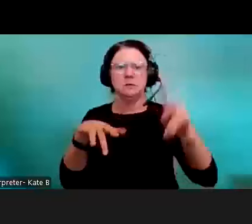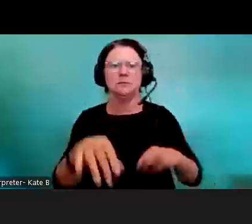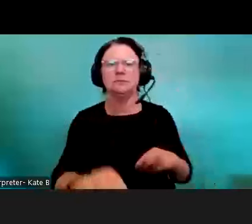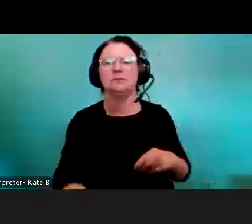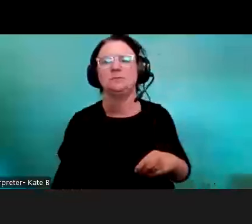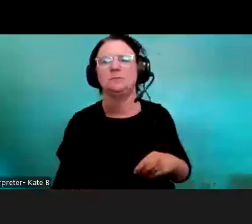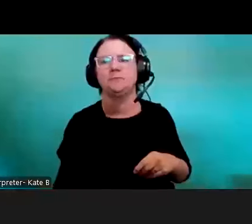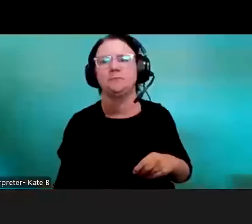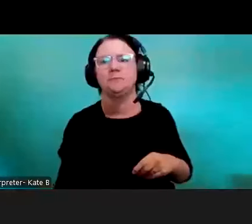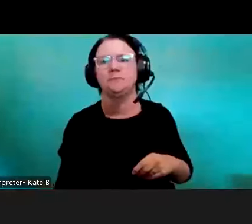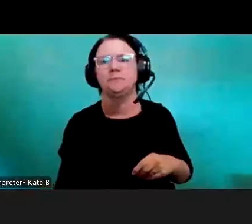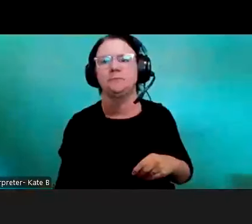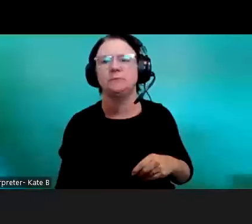Okay.